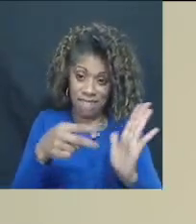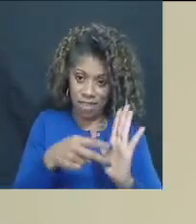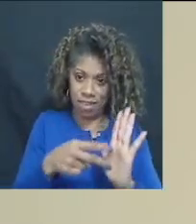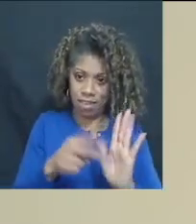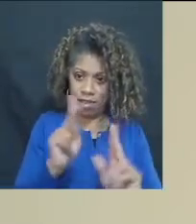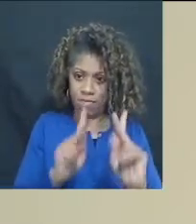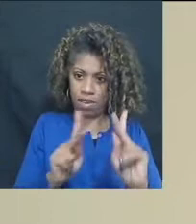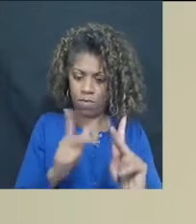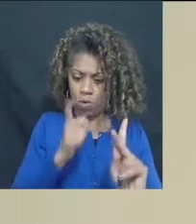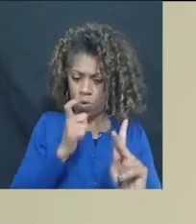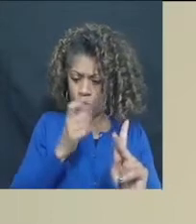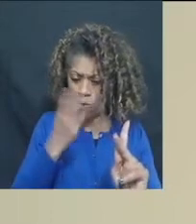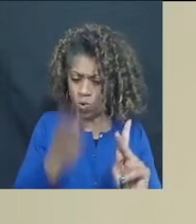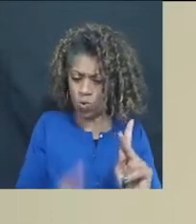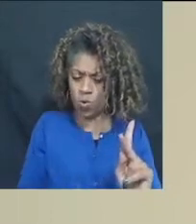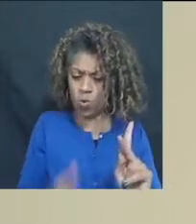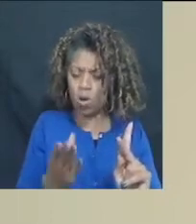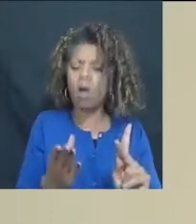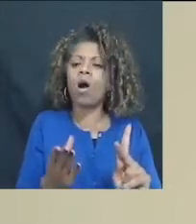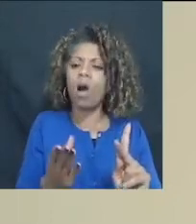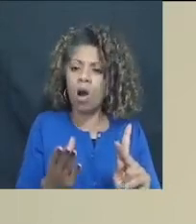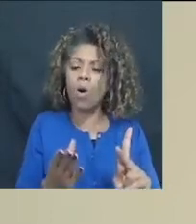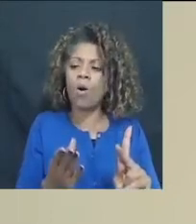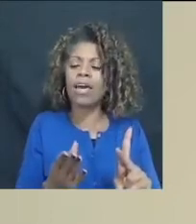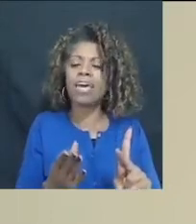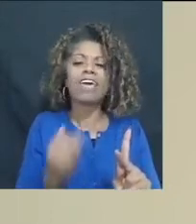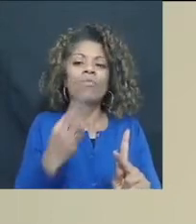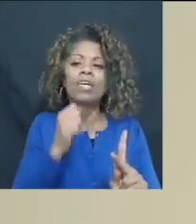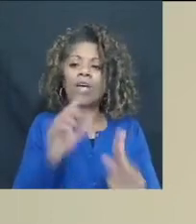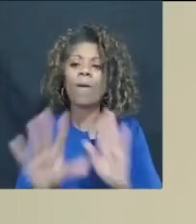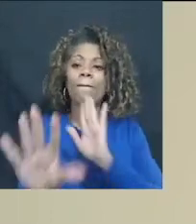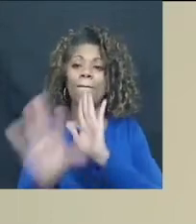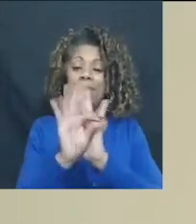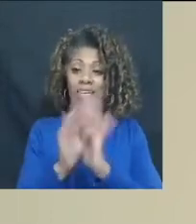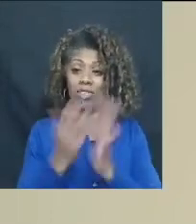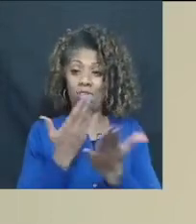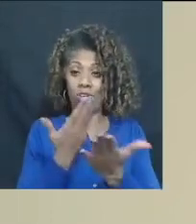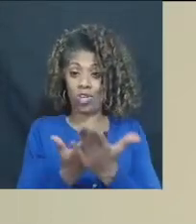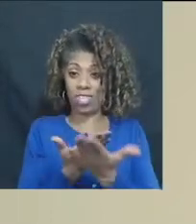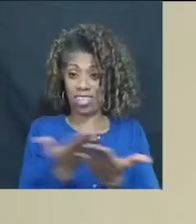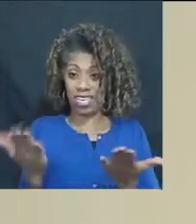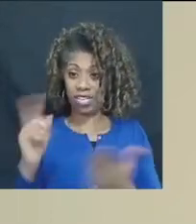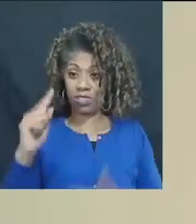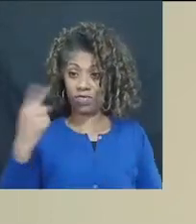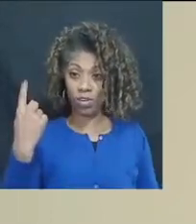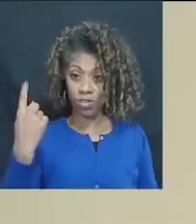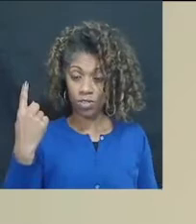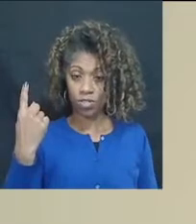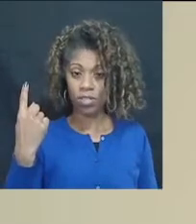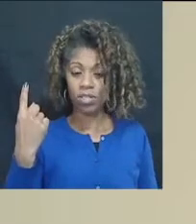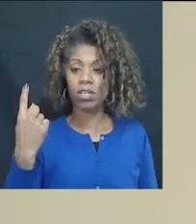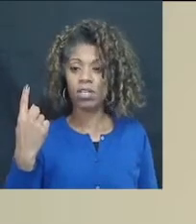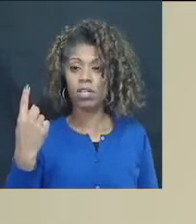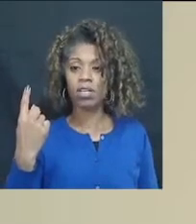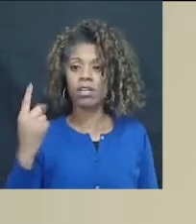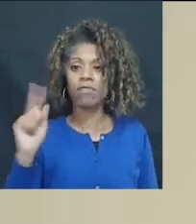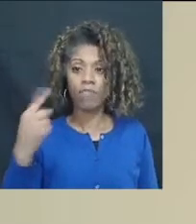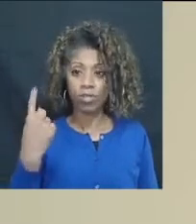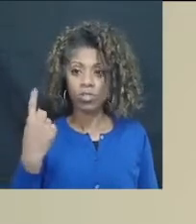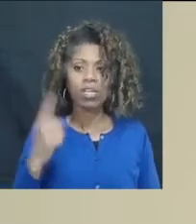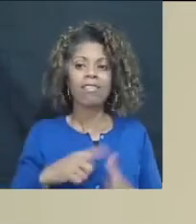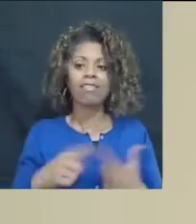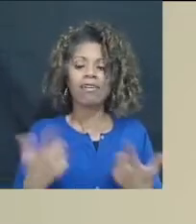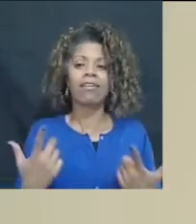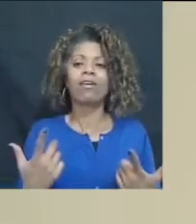don't come to that conclusion and stick to it soon, then we will lean into the left hook that the opposition has, right? They're able